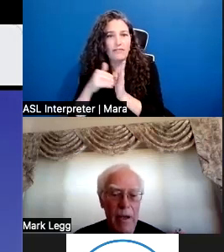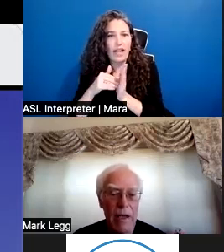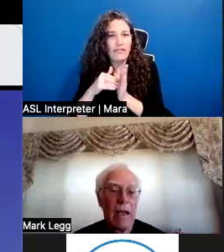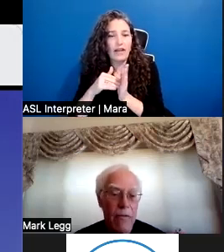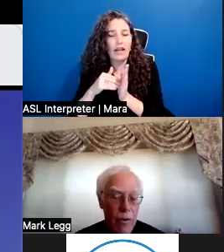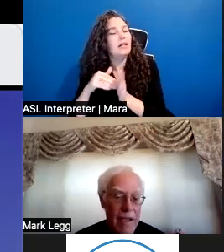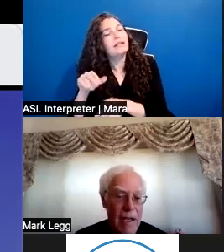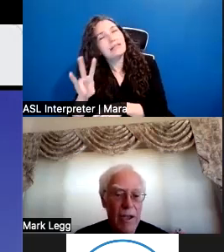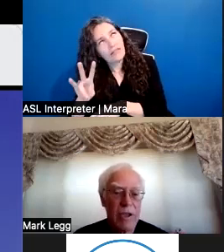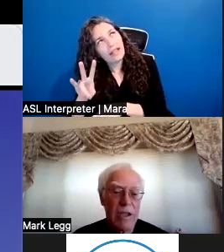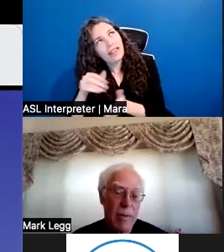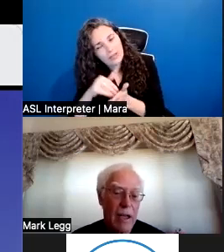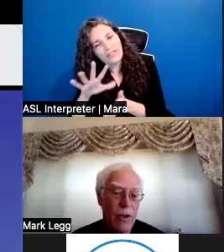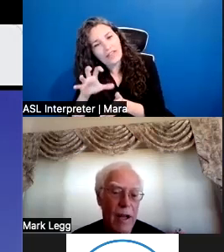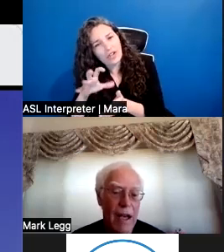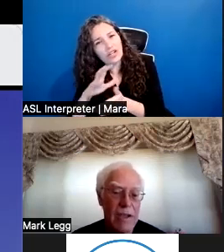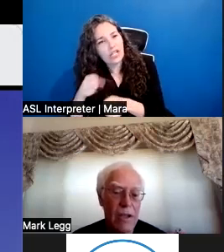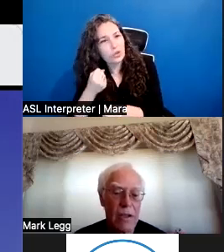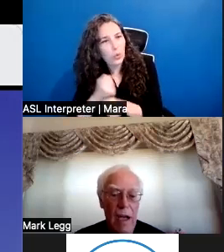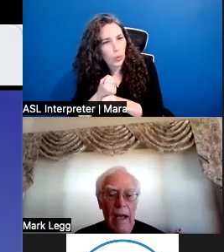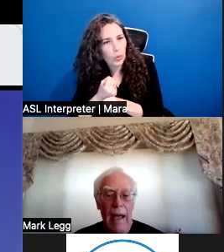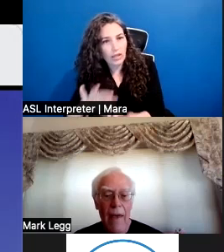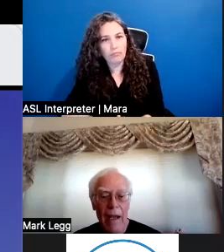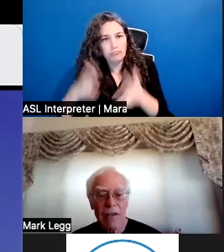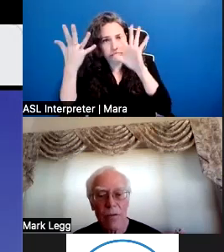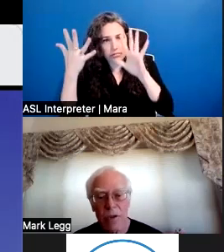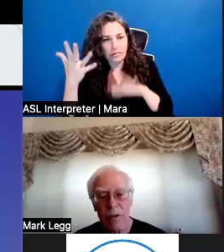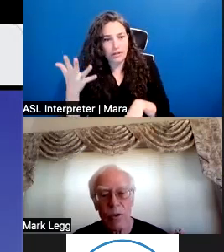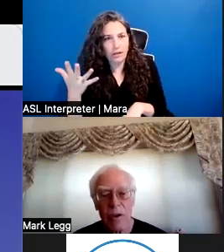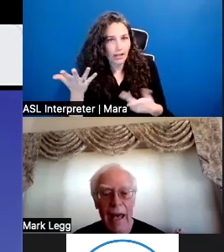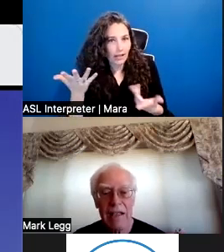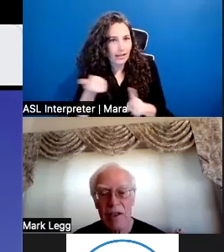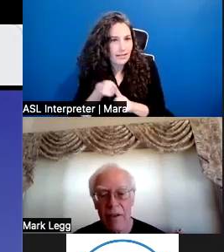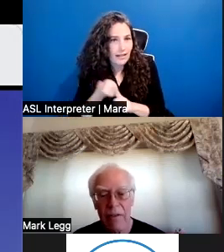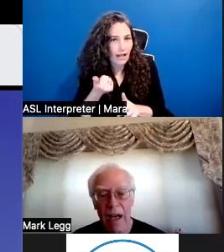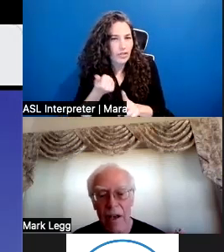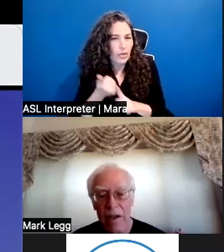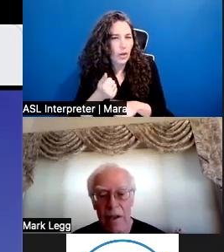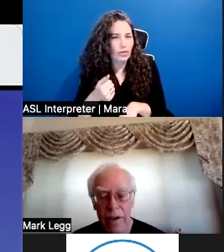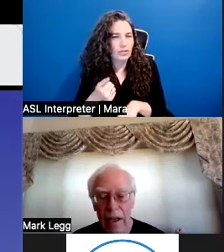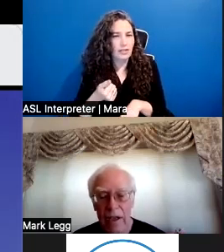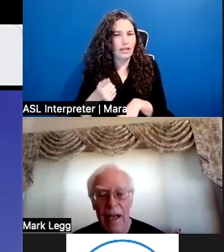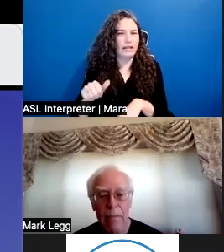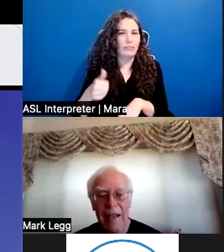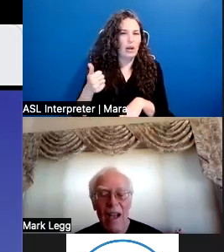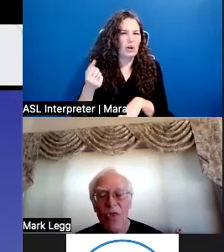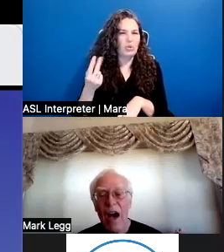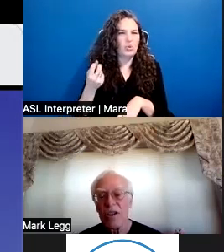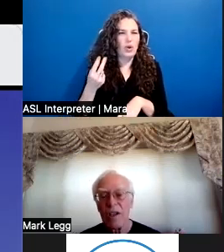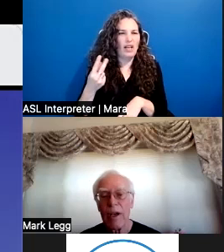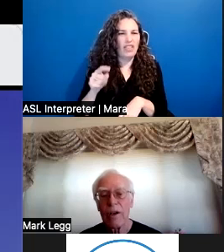time period for this terrace, which is about 120,000 years. And the last one was in the last 7,500 years. So we got about